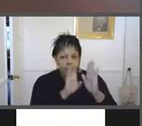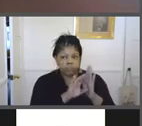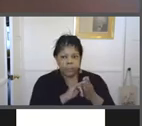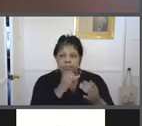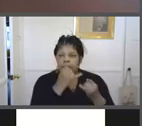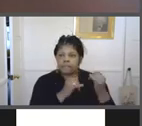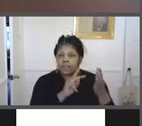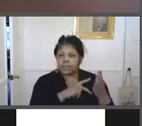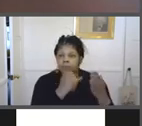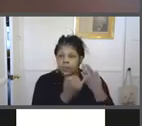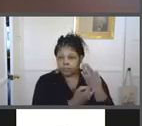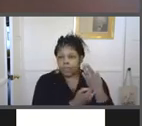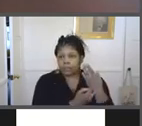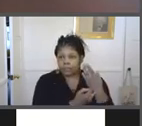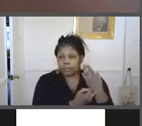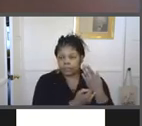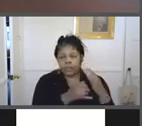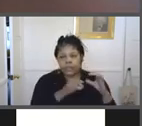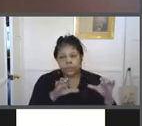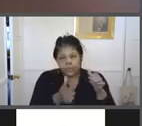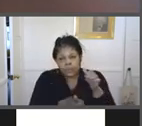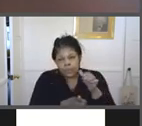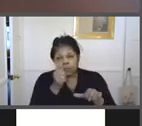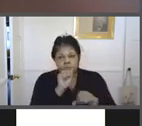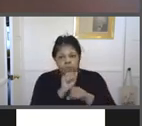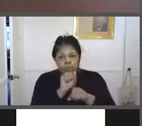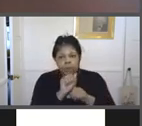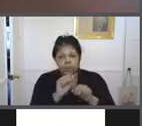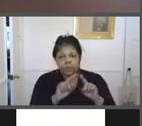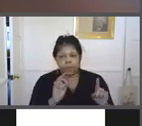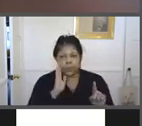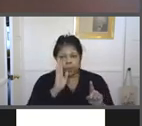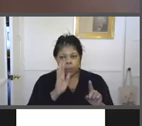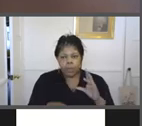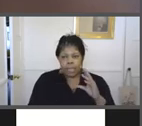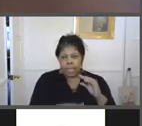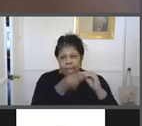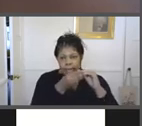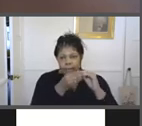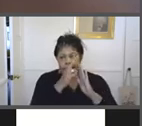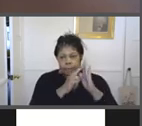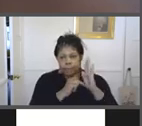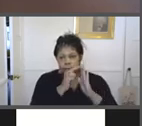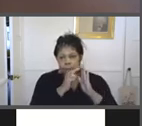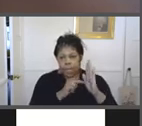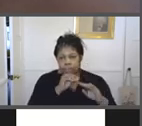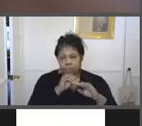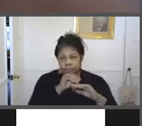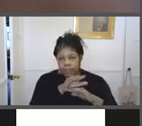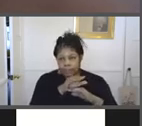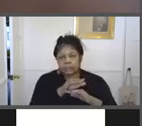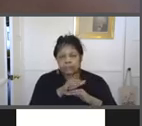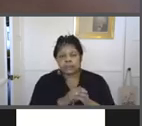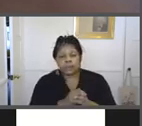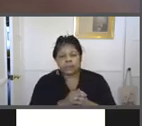of the artwork for us, but we're going to apply some brush effects to some of these. And what makes this